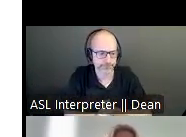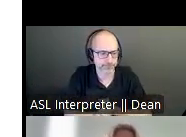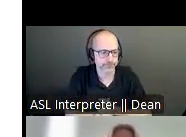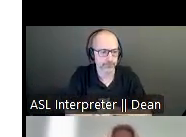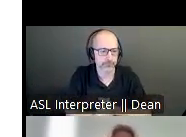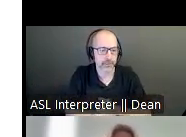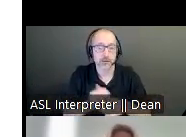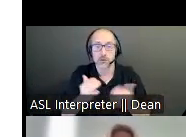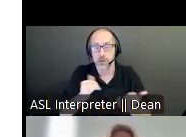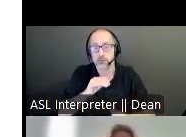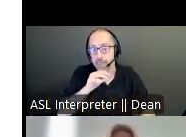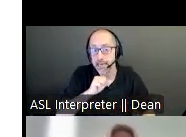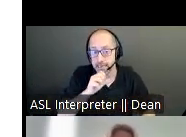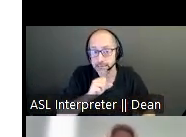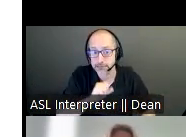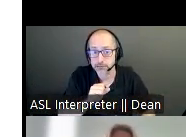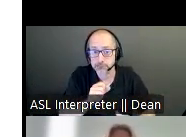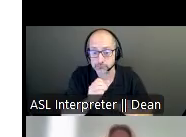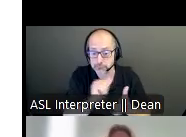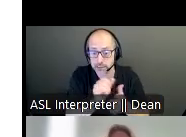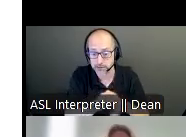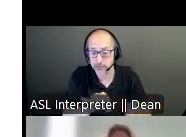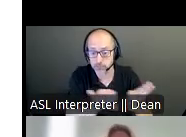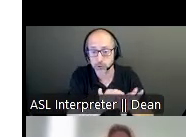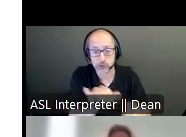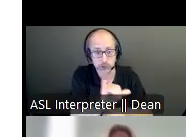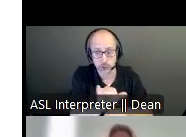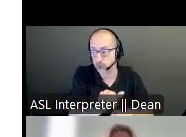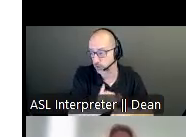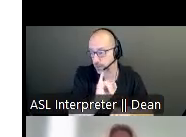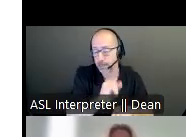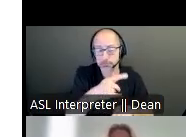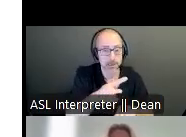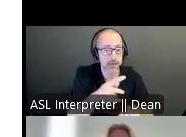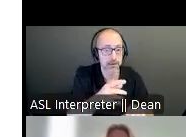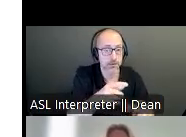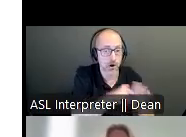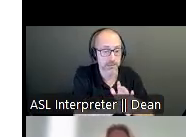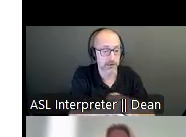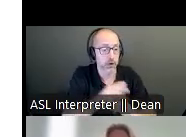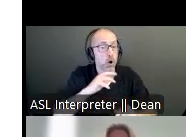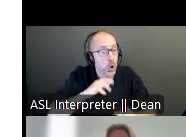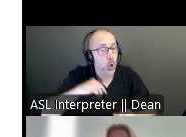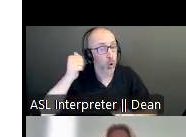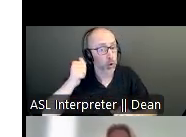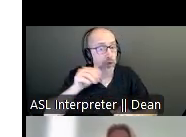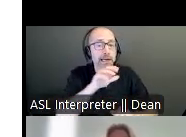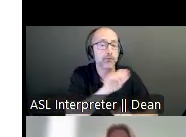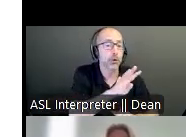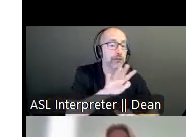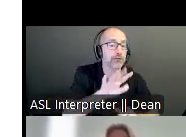Age also turns out to be a factor in firearm-related IP homicides. Older adults between the ages of 45 to 64